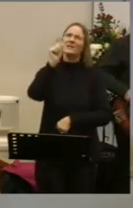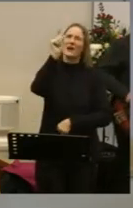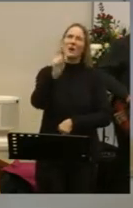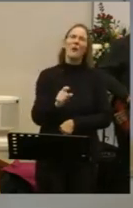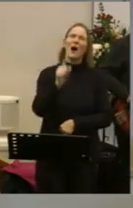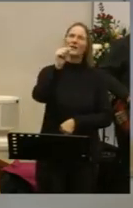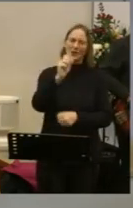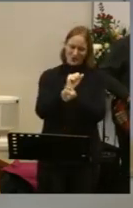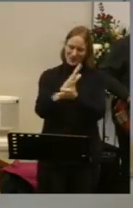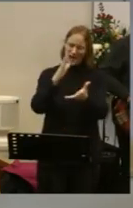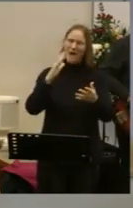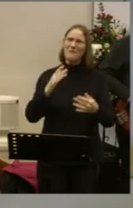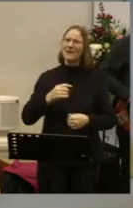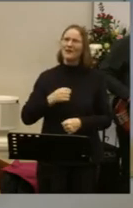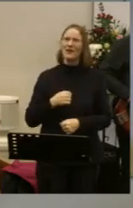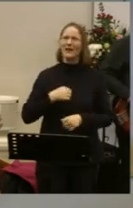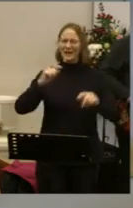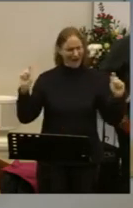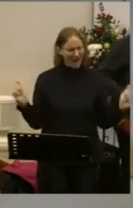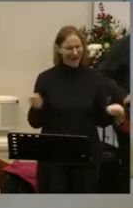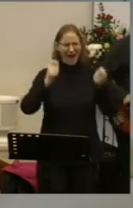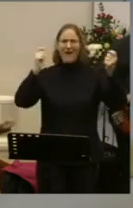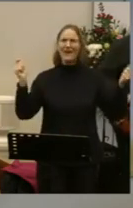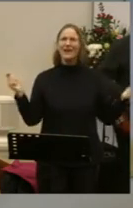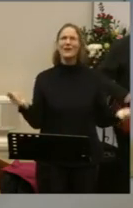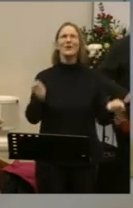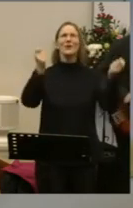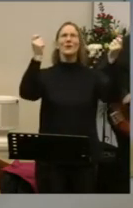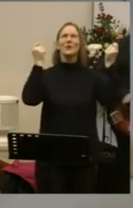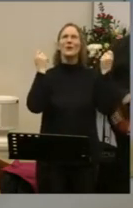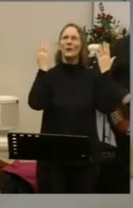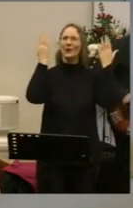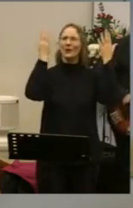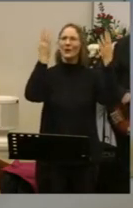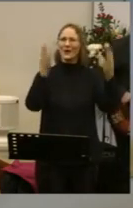praise the one who set me free Hallelujah,